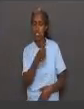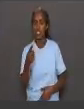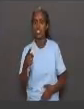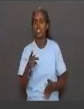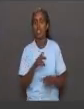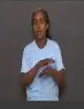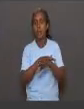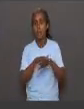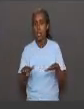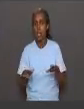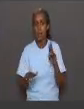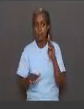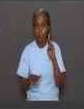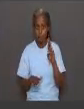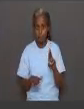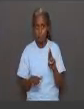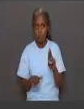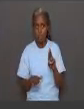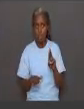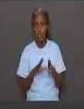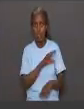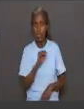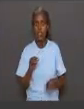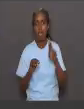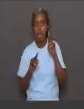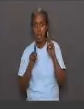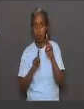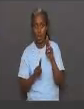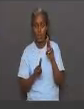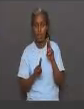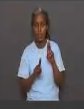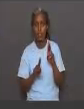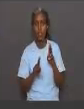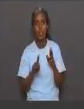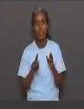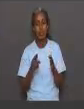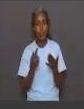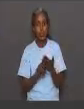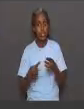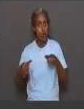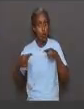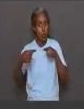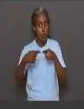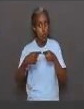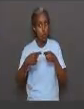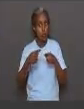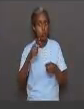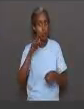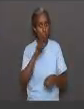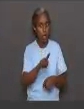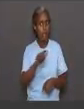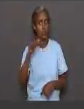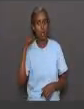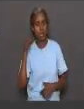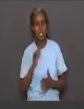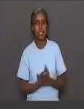each plane, R and R1, which correspond to one